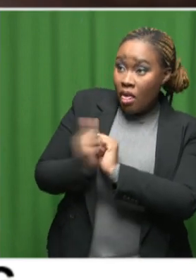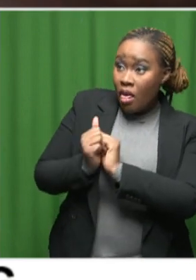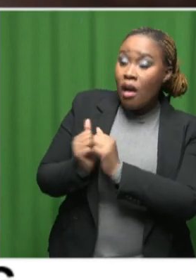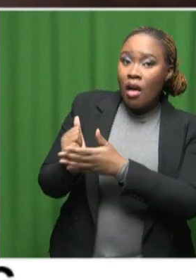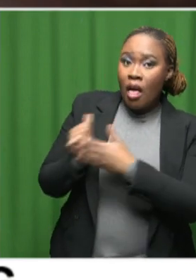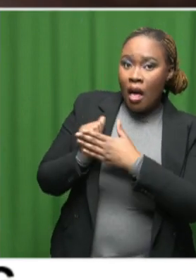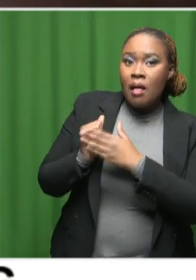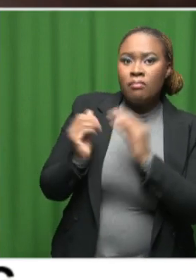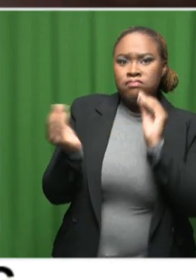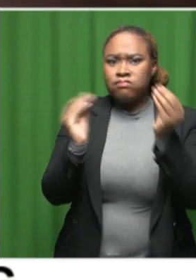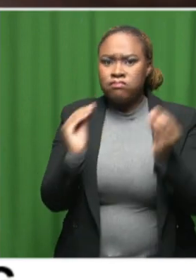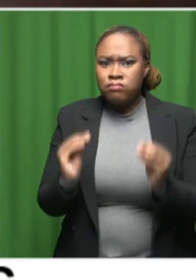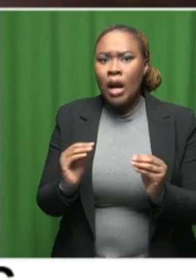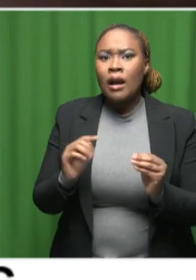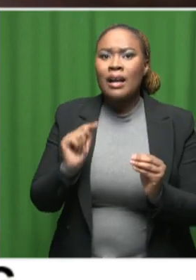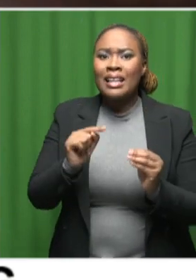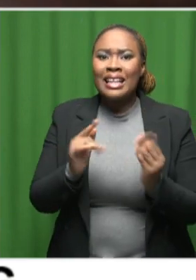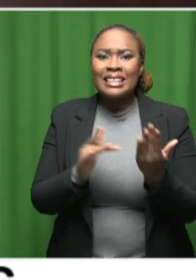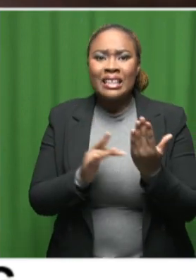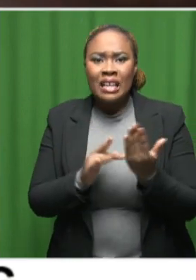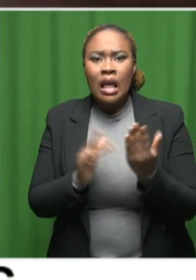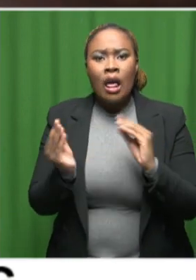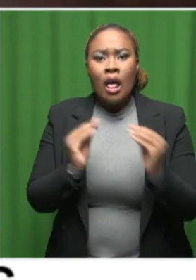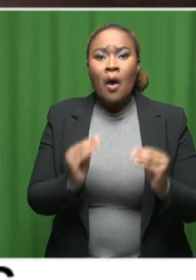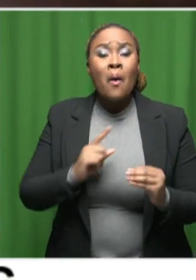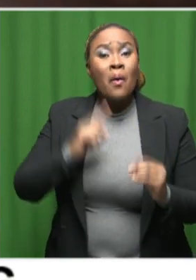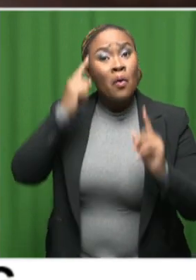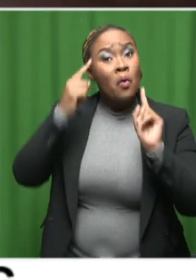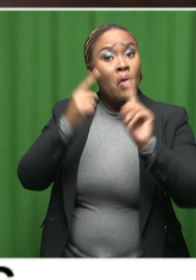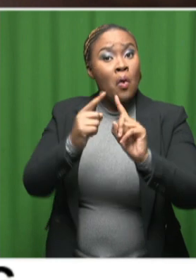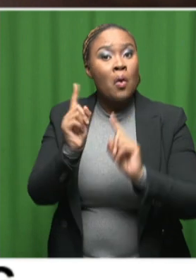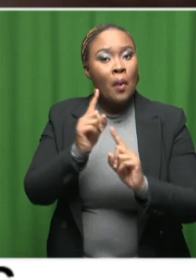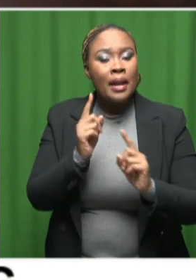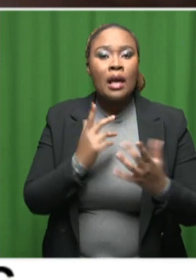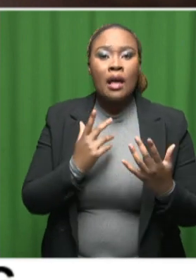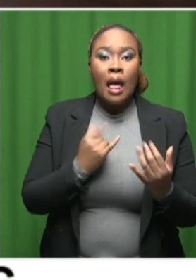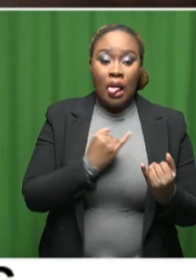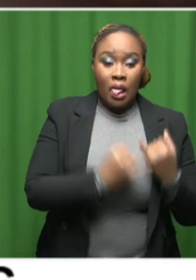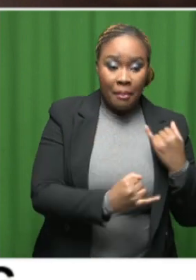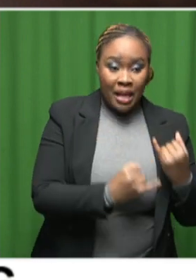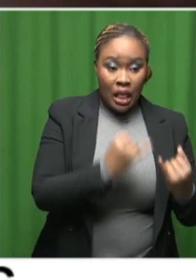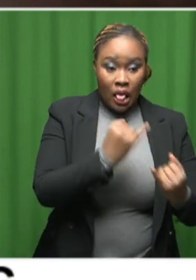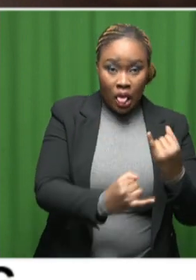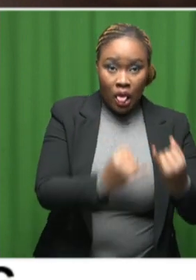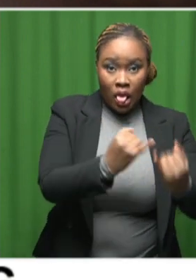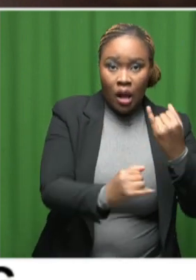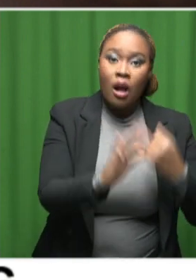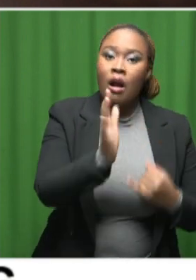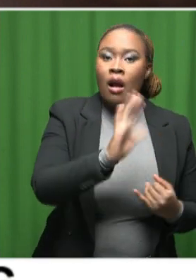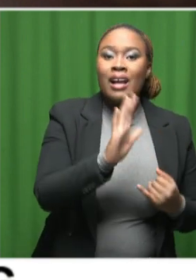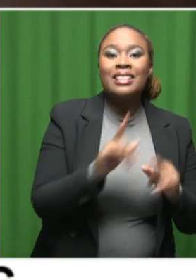smarter and smarter, so we can aim towards that kind of zero error that the airline industry has when it comes to